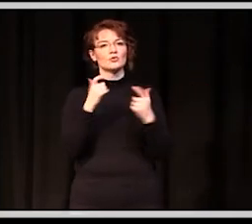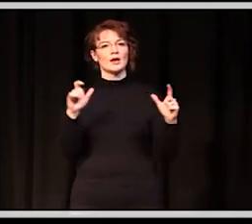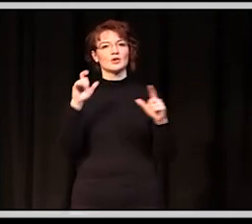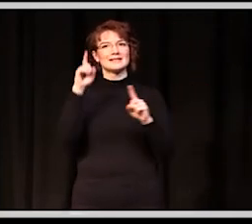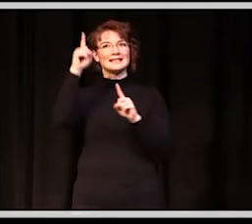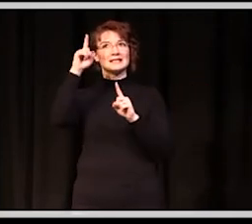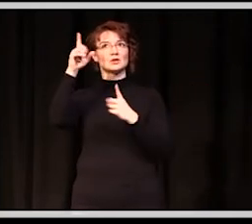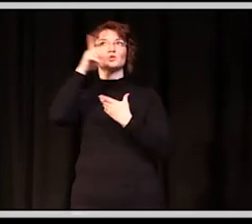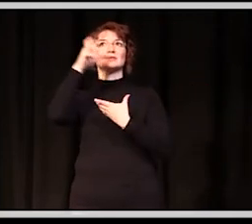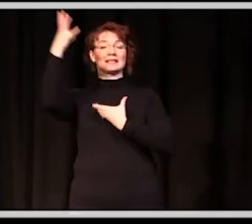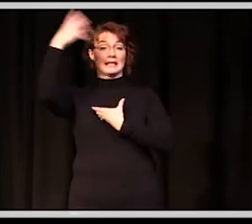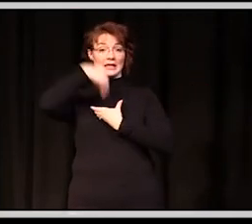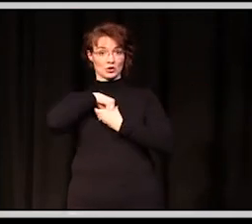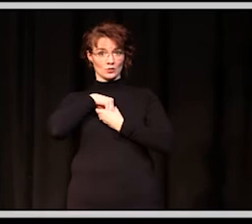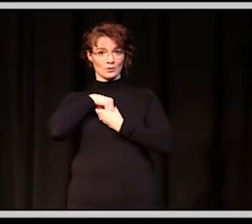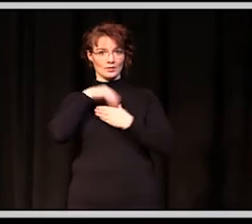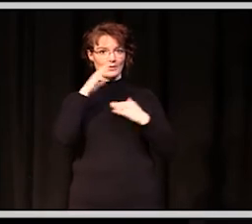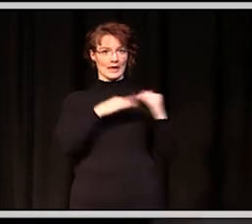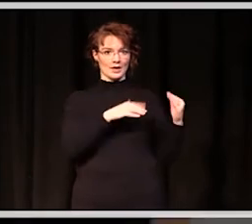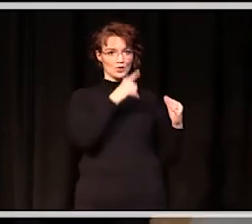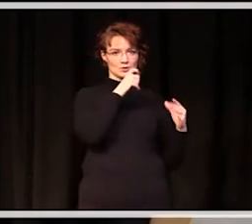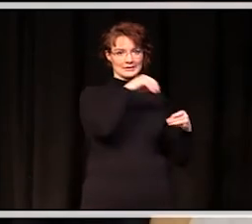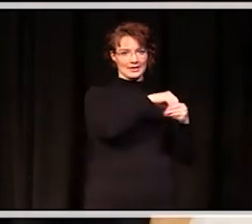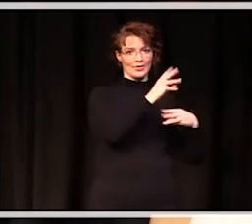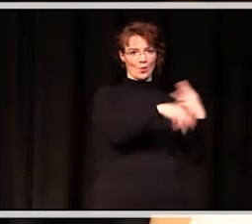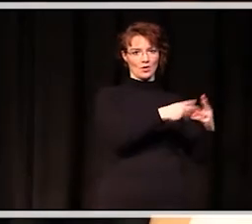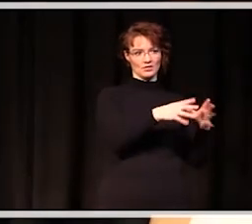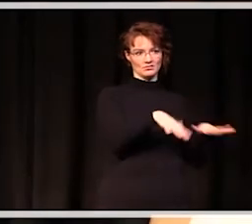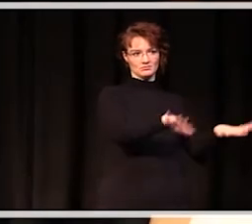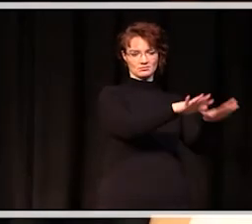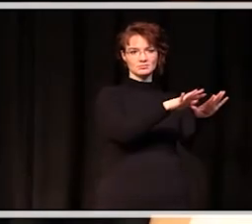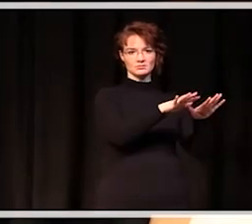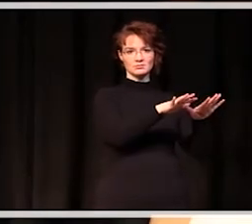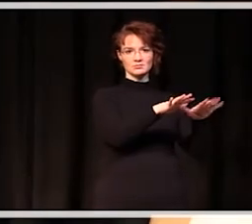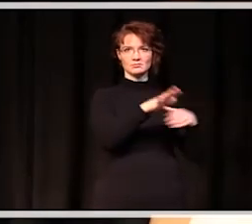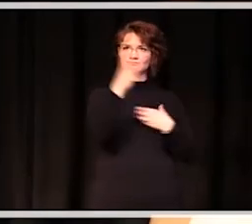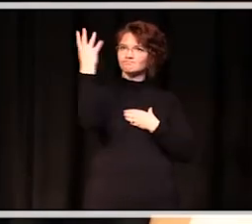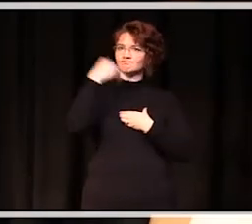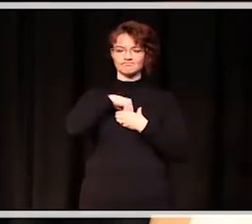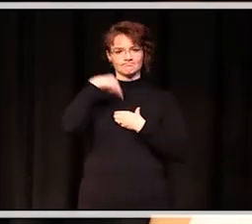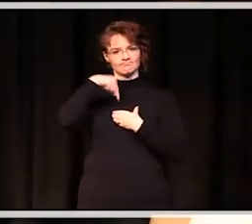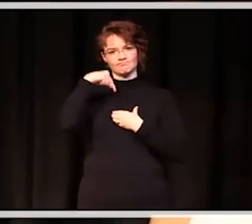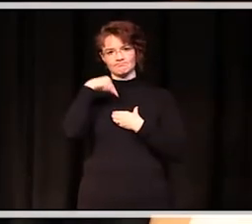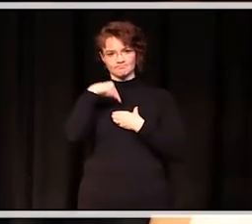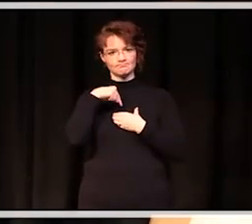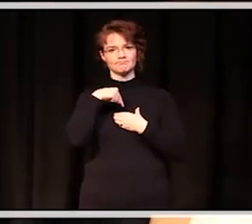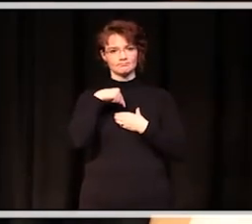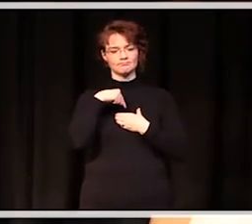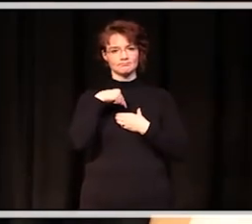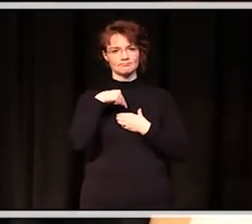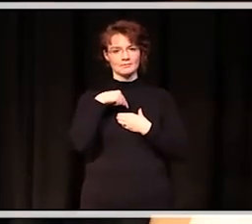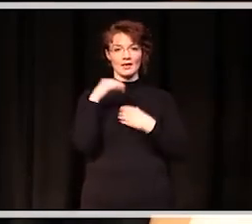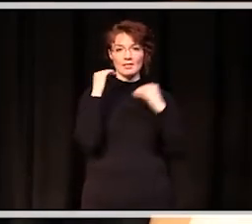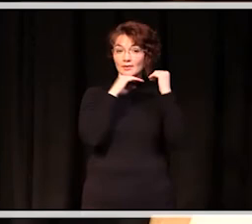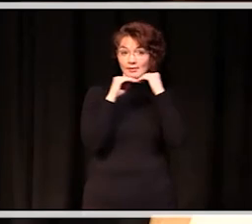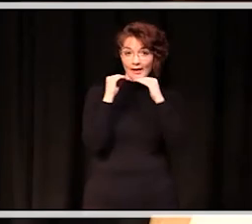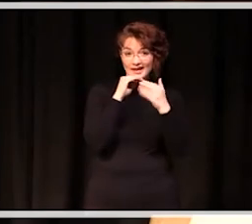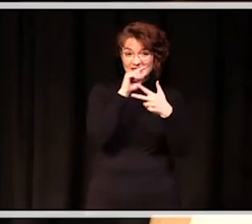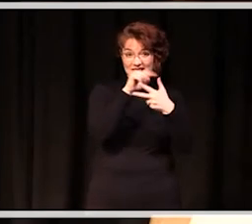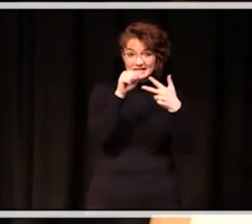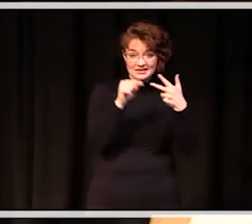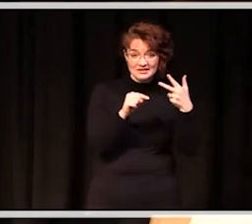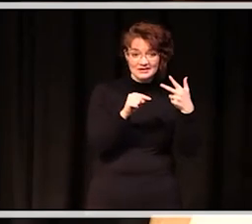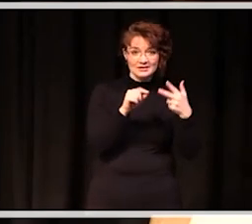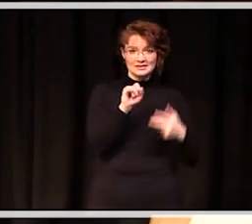you than he that's in the world. See, here's sometimes what we do. The lies are out there.